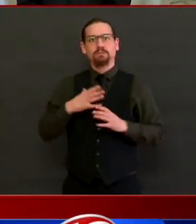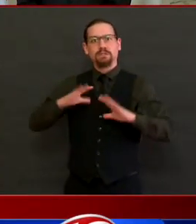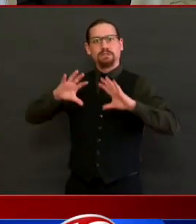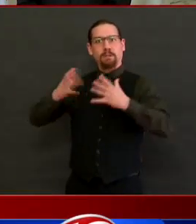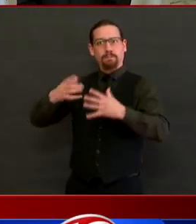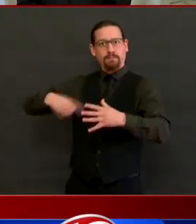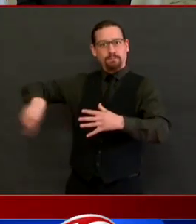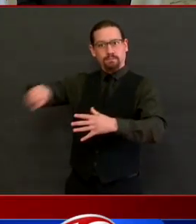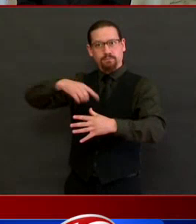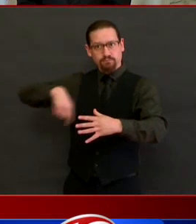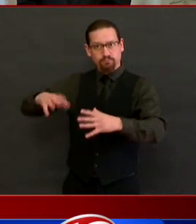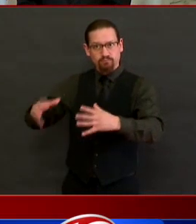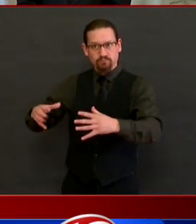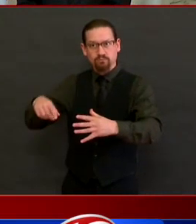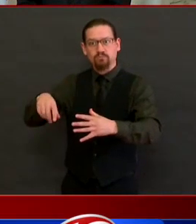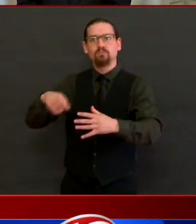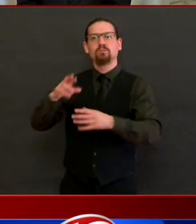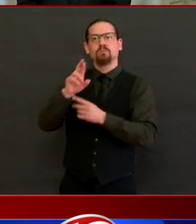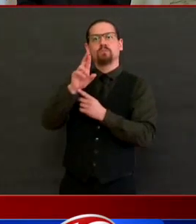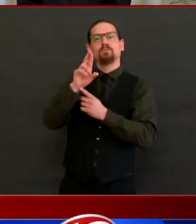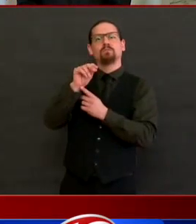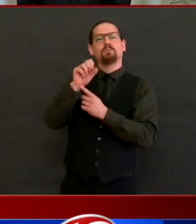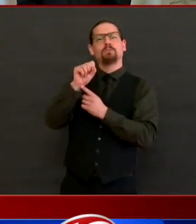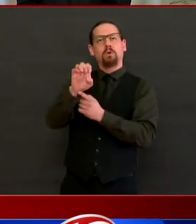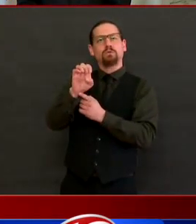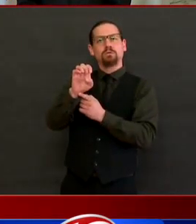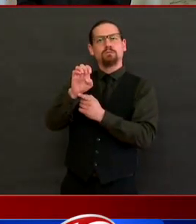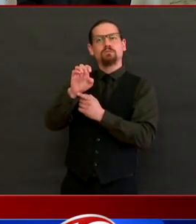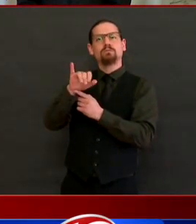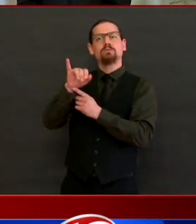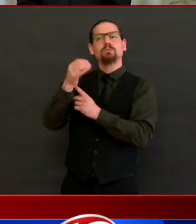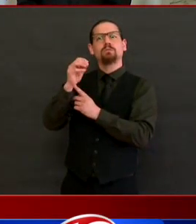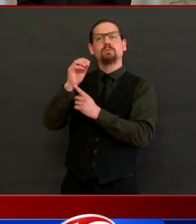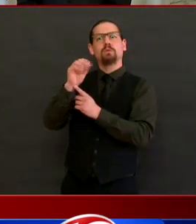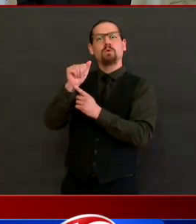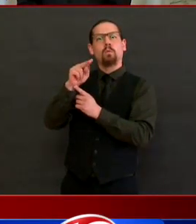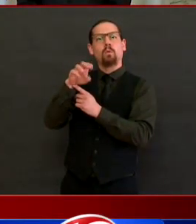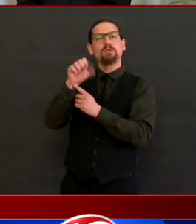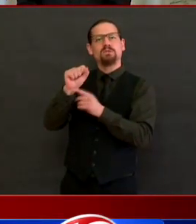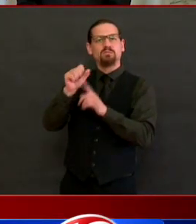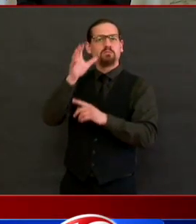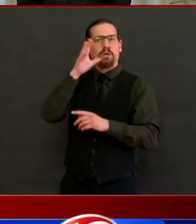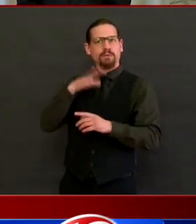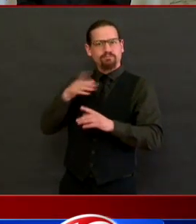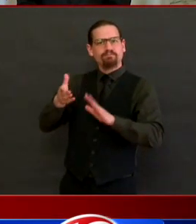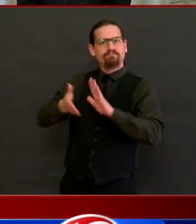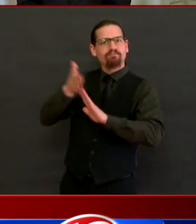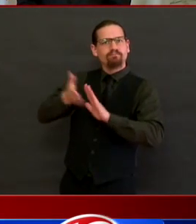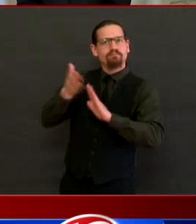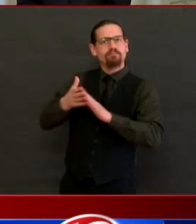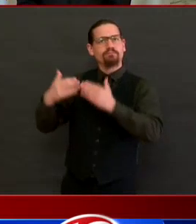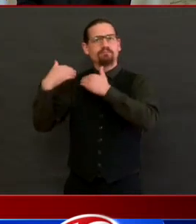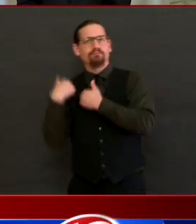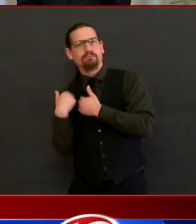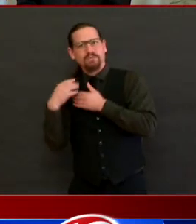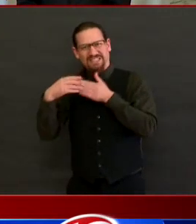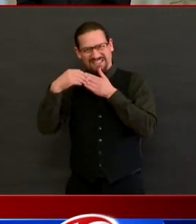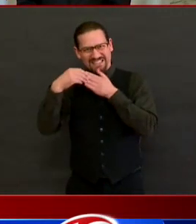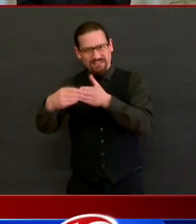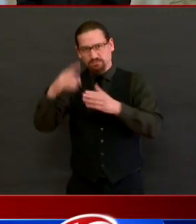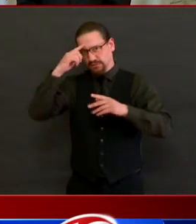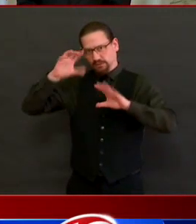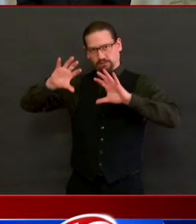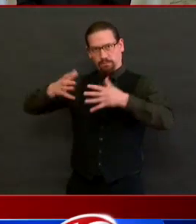our director of Office of Healthy Aging. She has a team of a few dozen people reporting to her, and